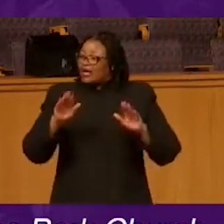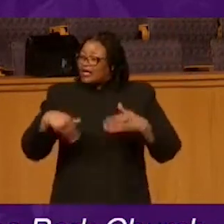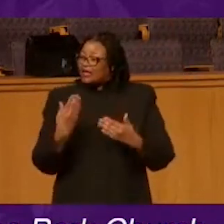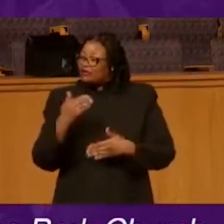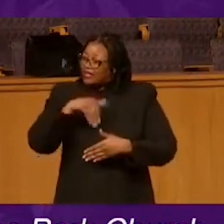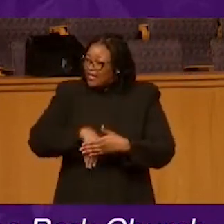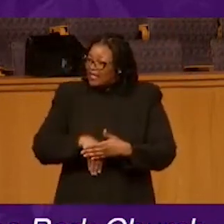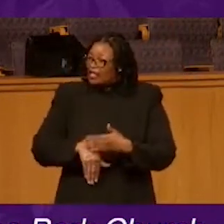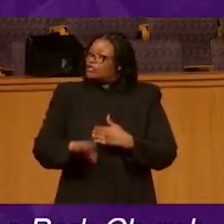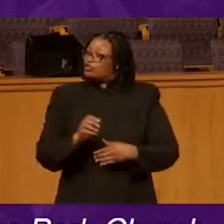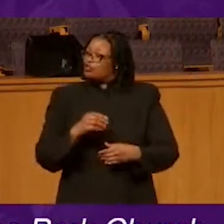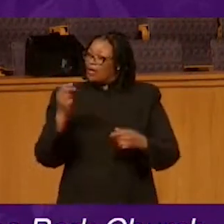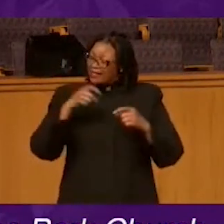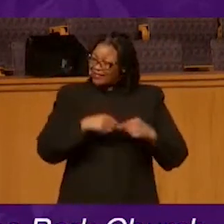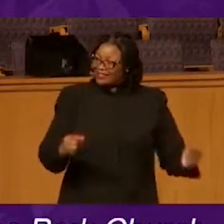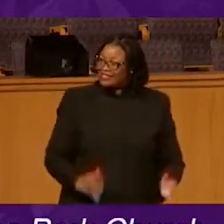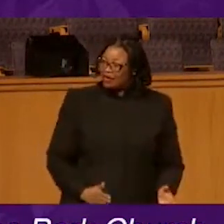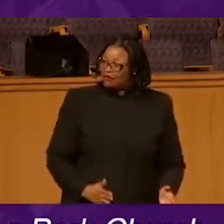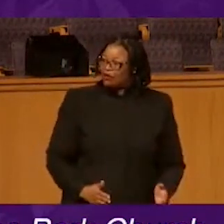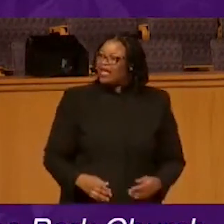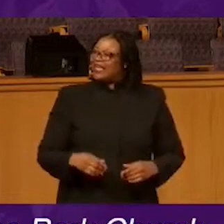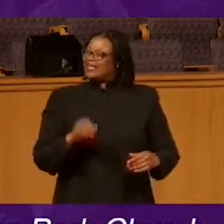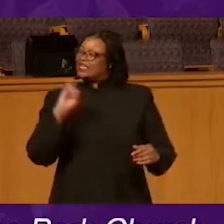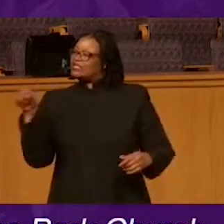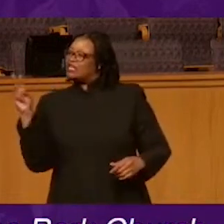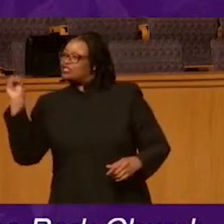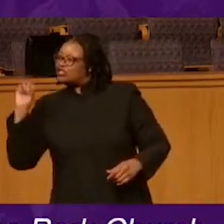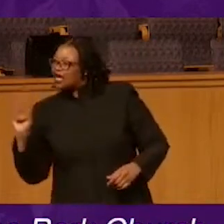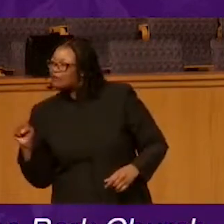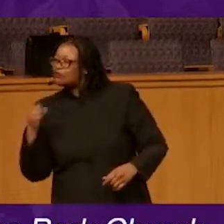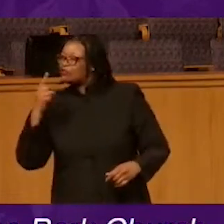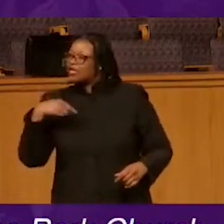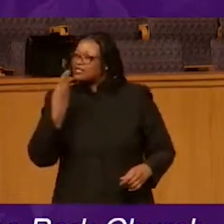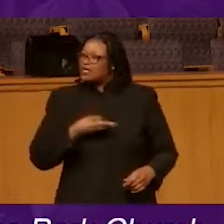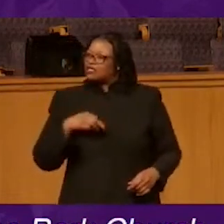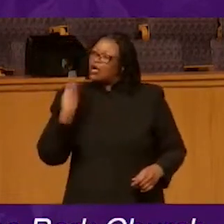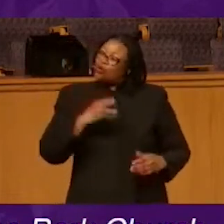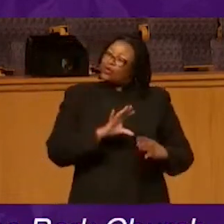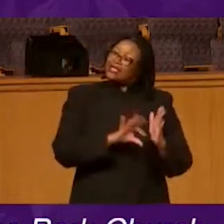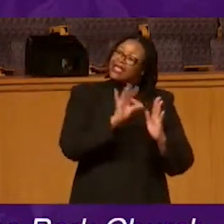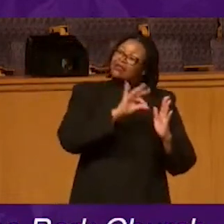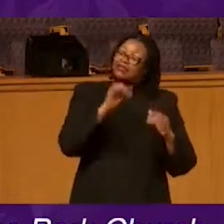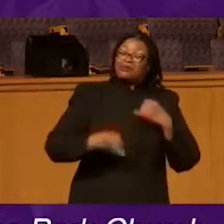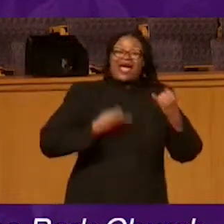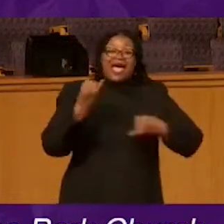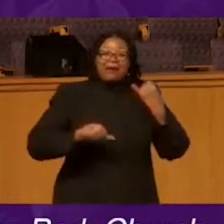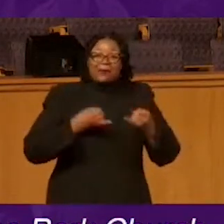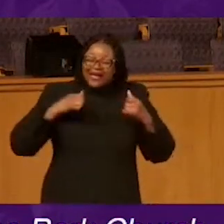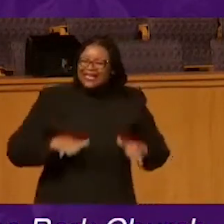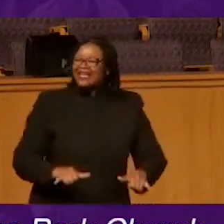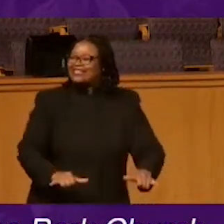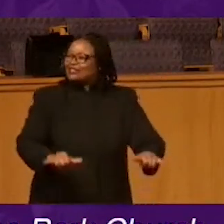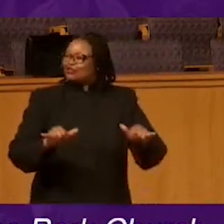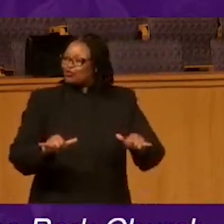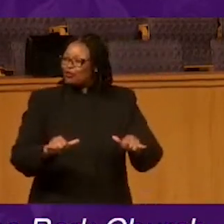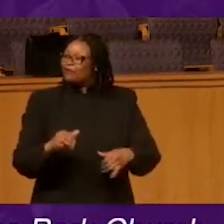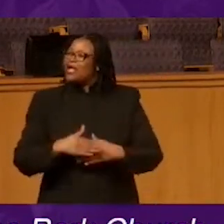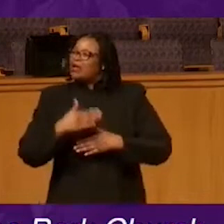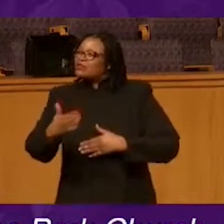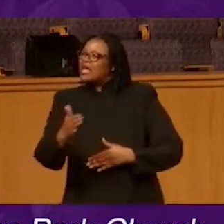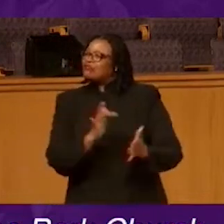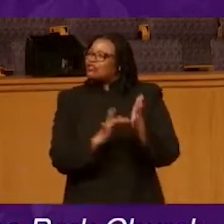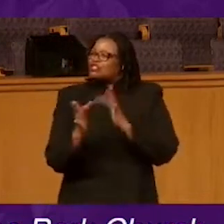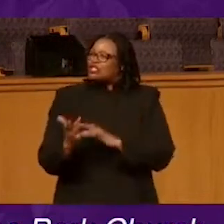will flee from you. It is James who tells us, we count them happy that endure. It was after